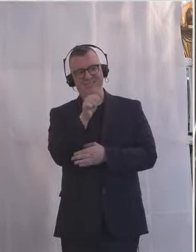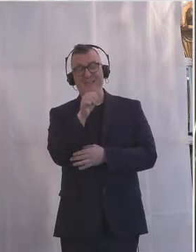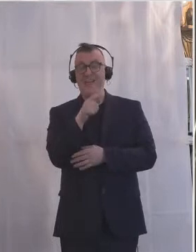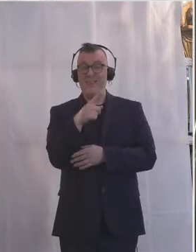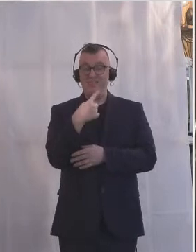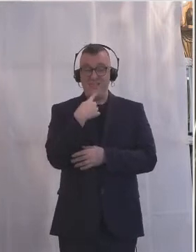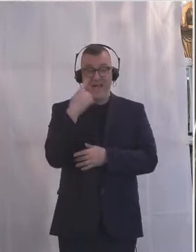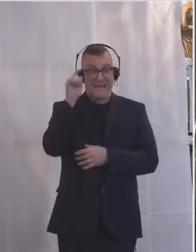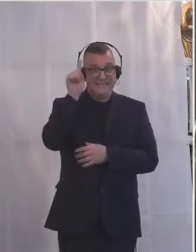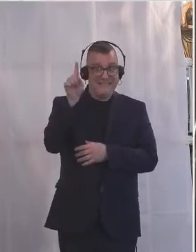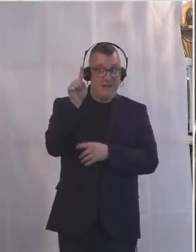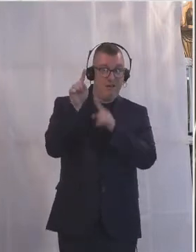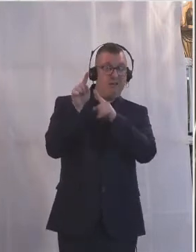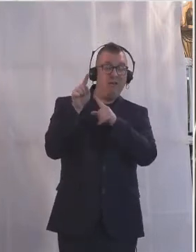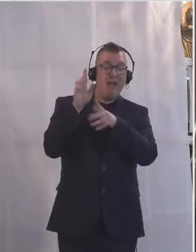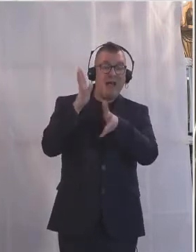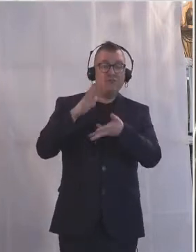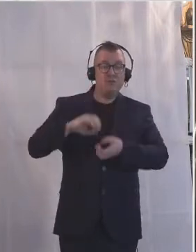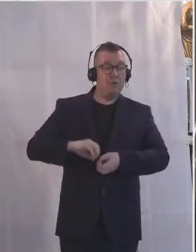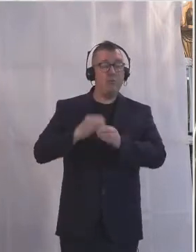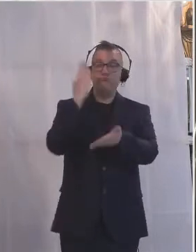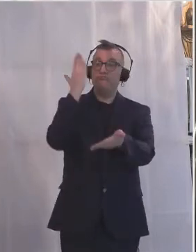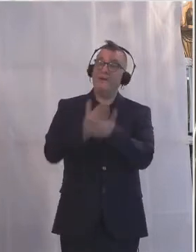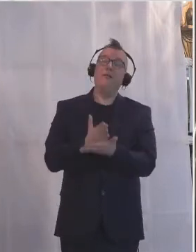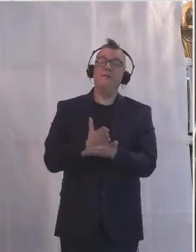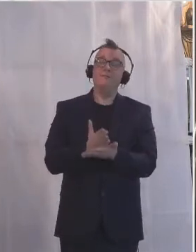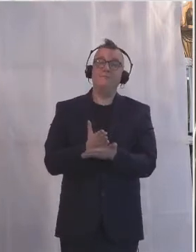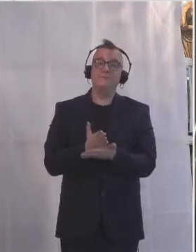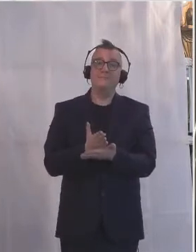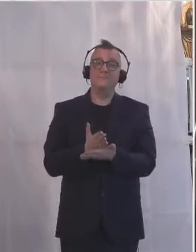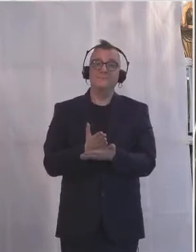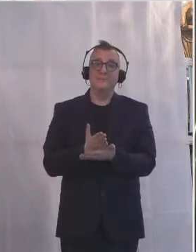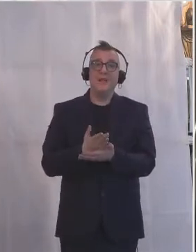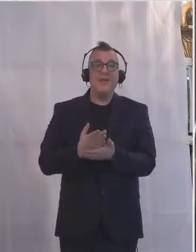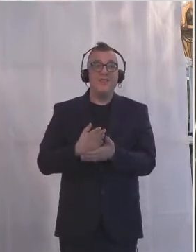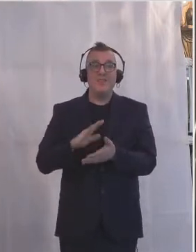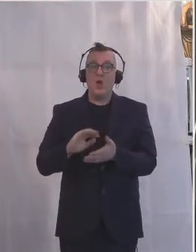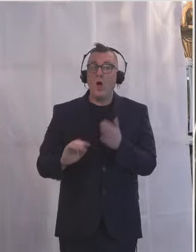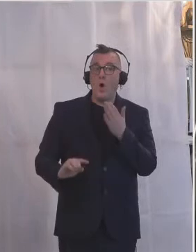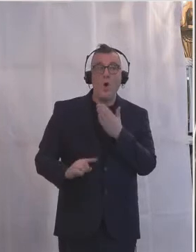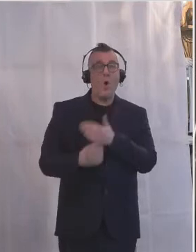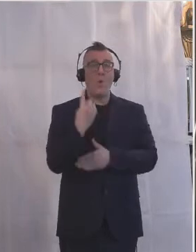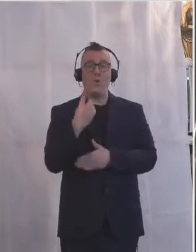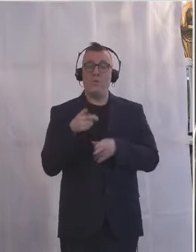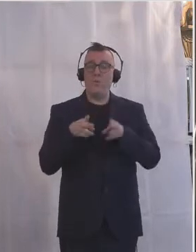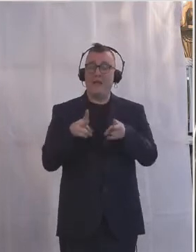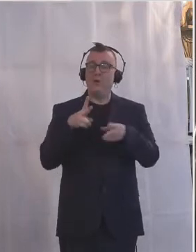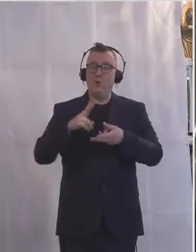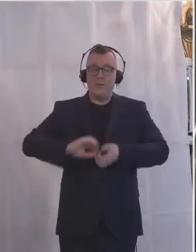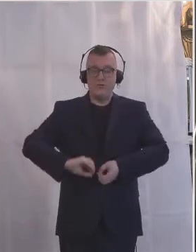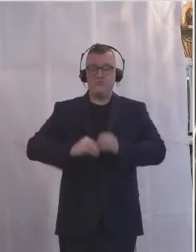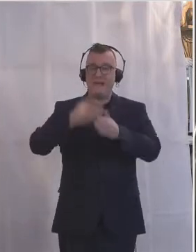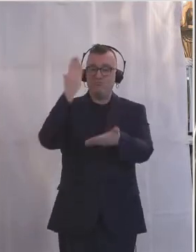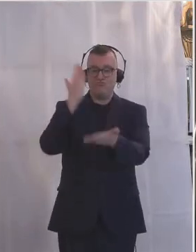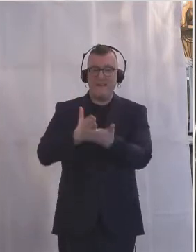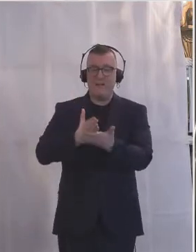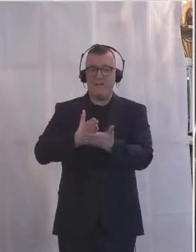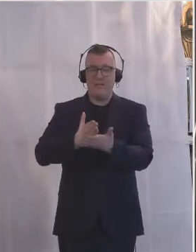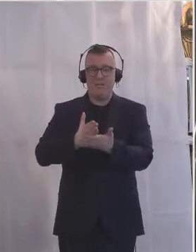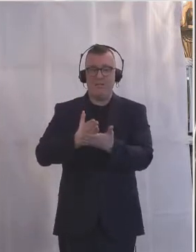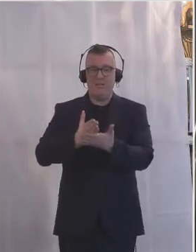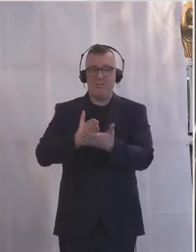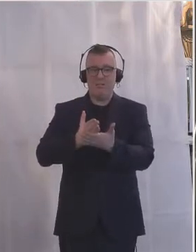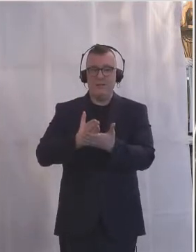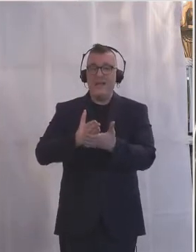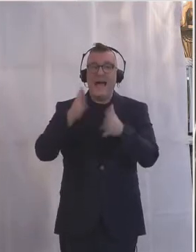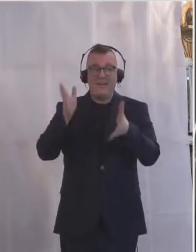and when you're at an early stage, the only way that you can turn that into reality is your voice. That's all you have to convince people